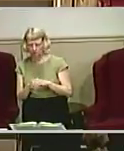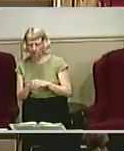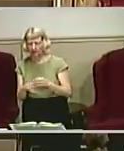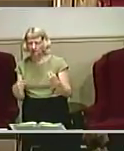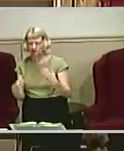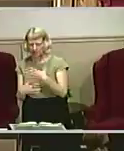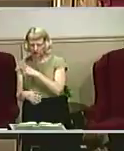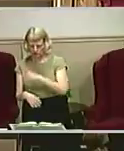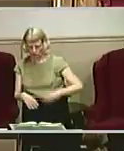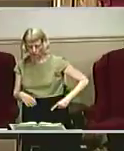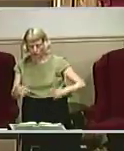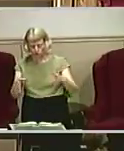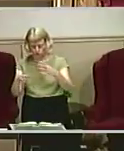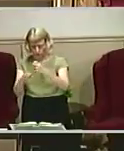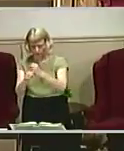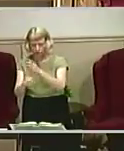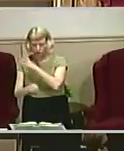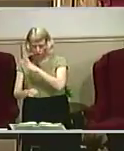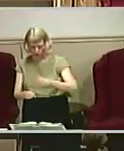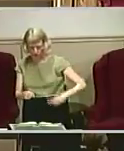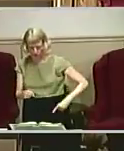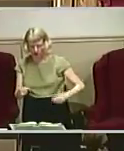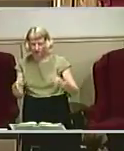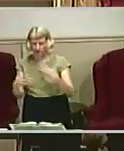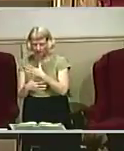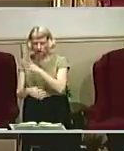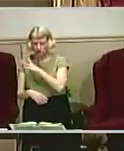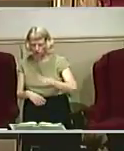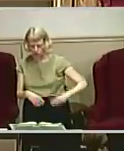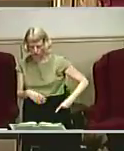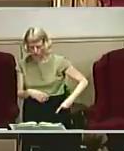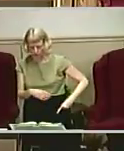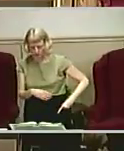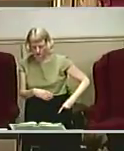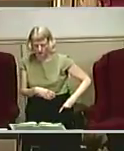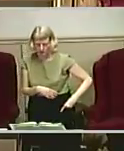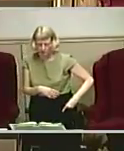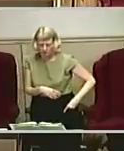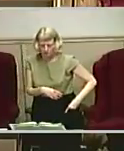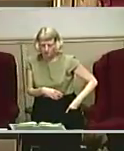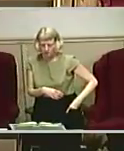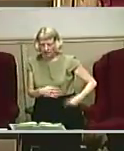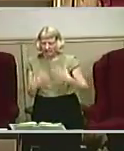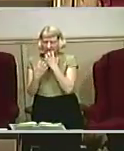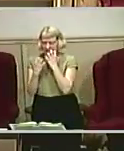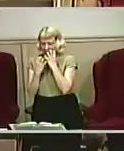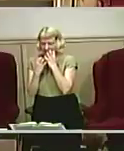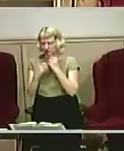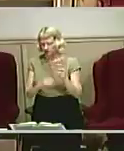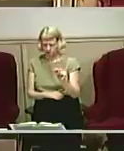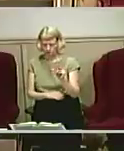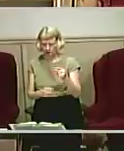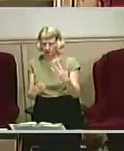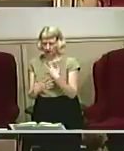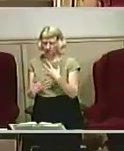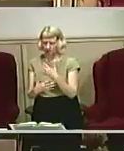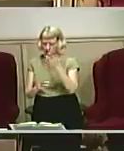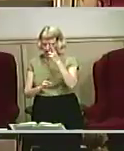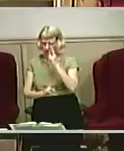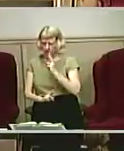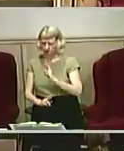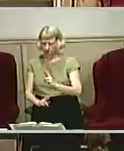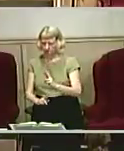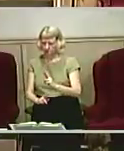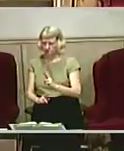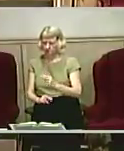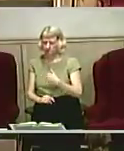Fear the Lord. Trust the Lord. Fear the Lord. Fear Him not as I'm afraid, but fear Him in as I respect